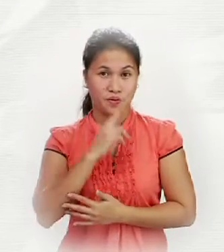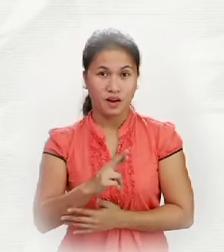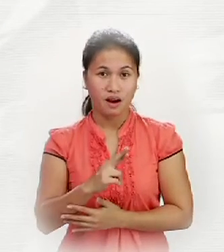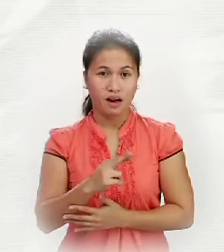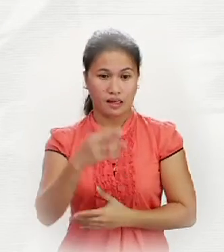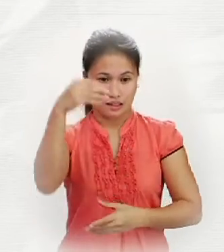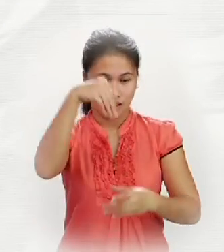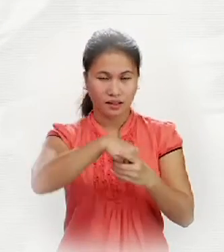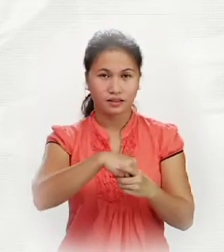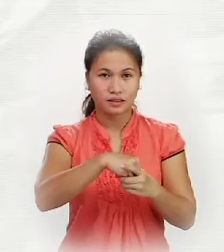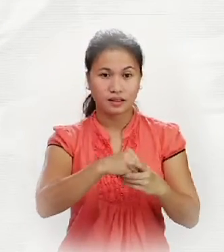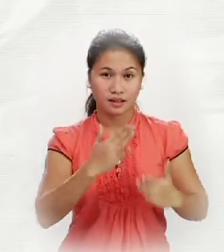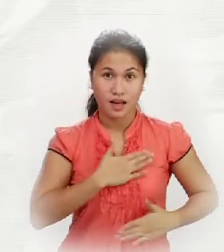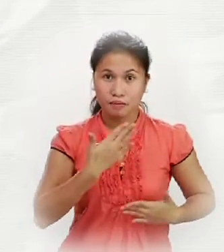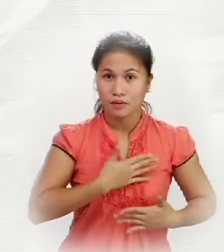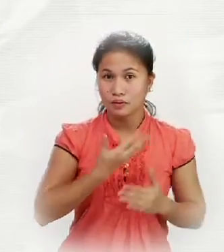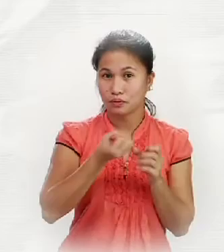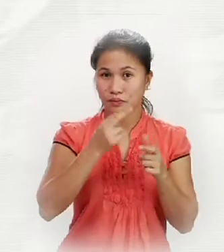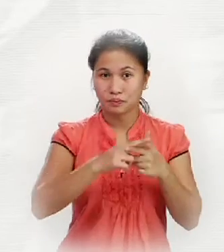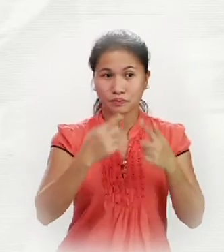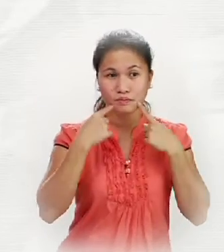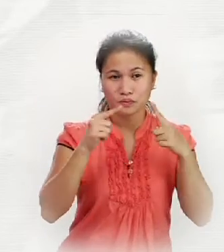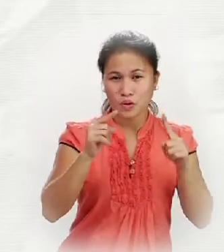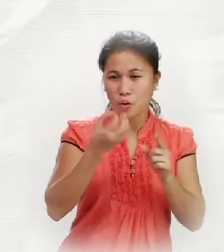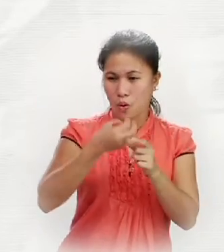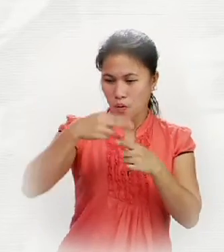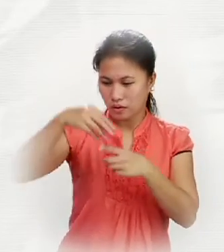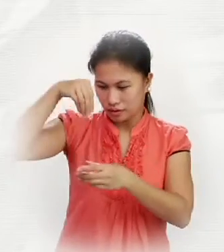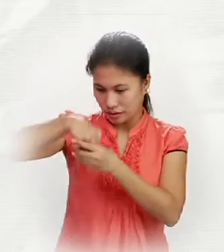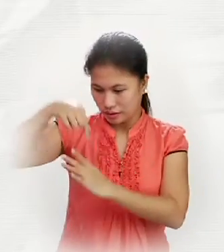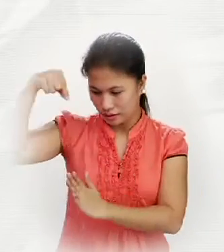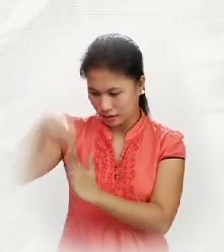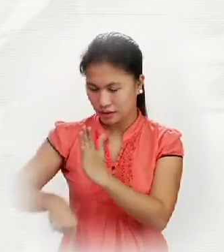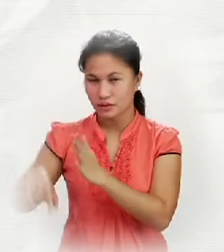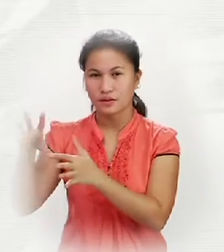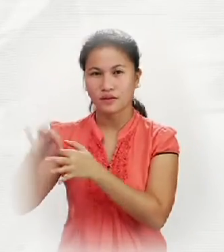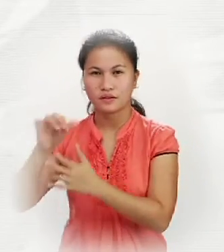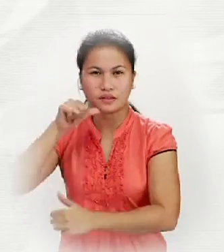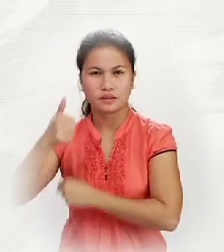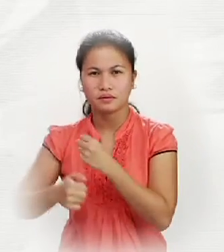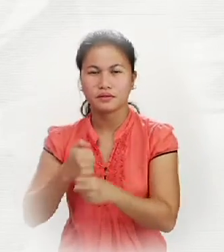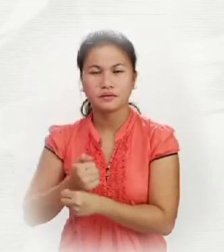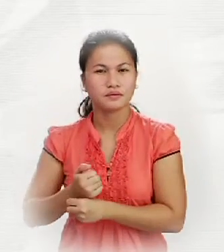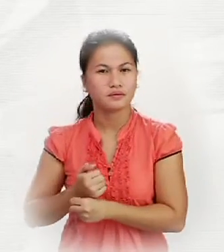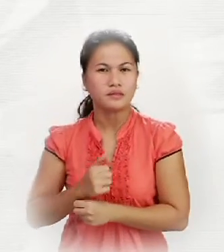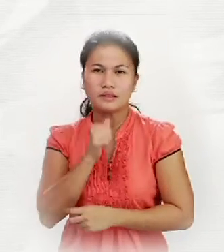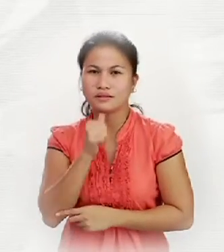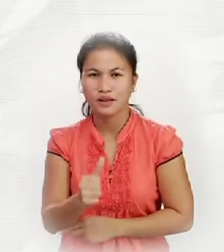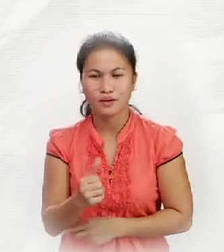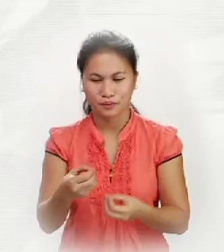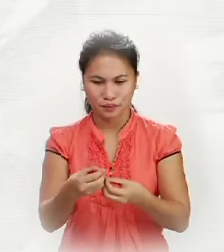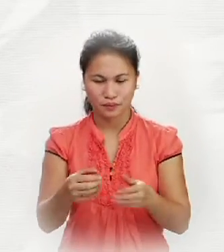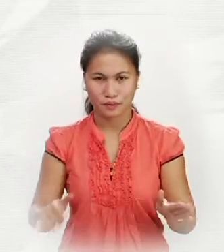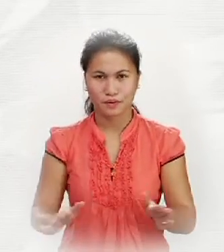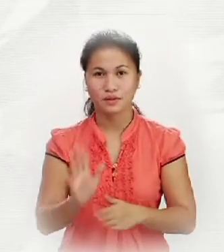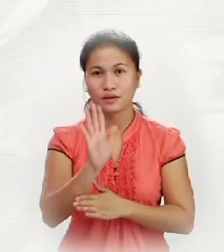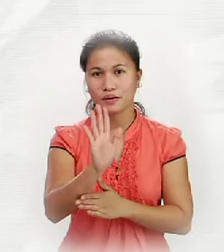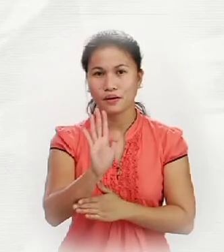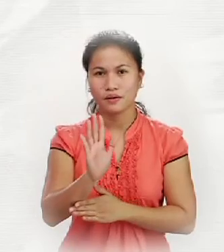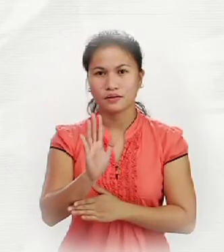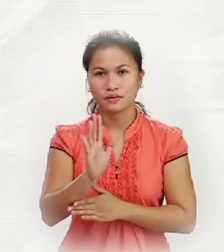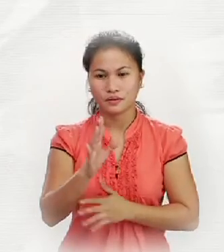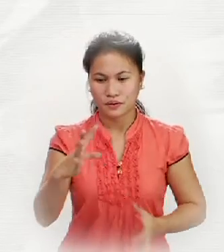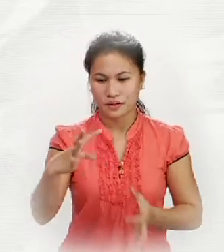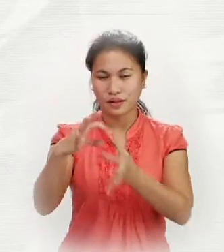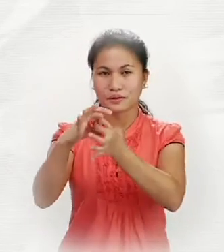of joy and success or at the depths of suffering, let us not lose our connection with the